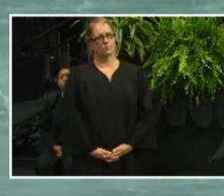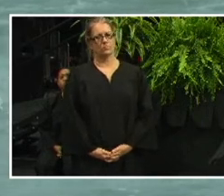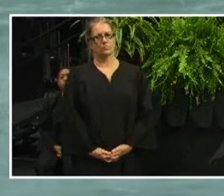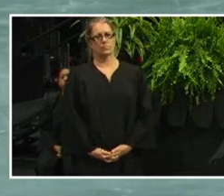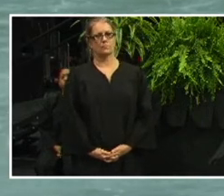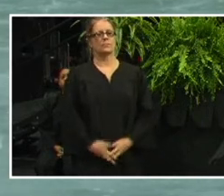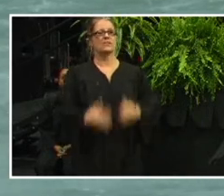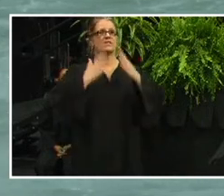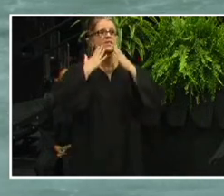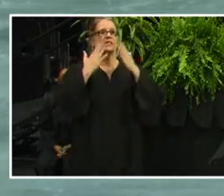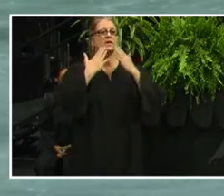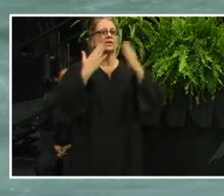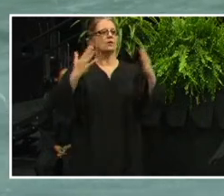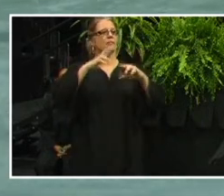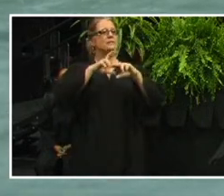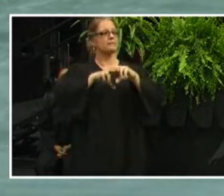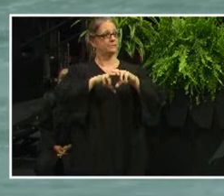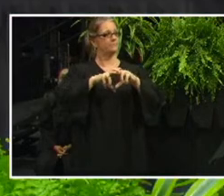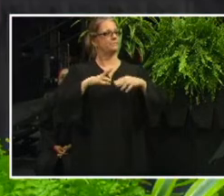Thank you. Please be seated.